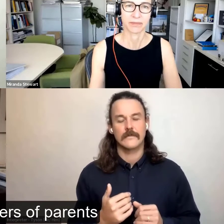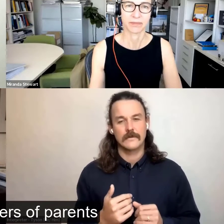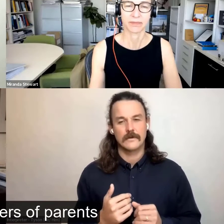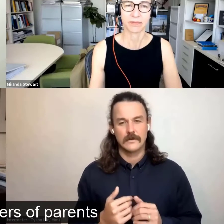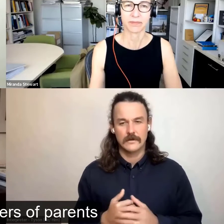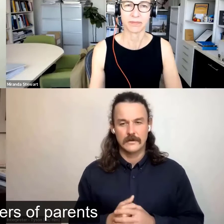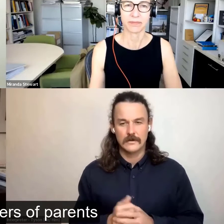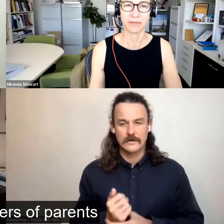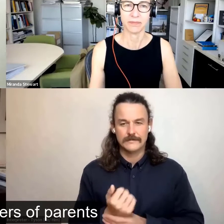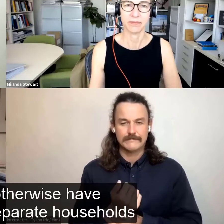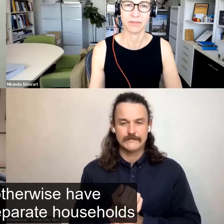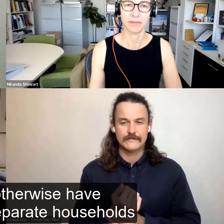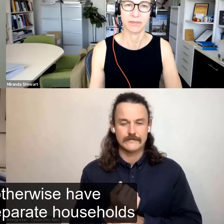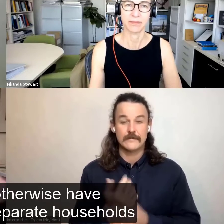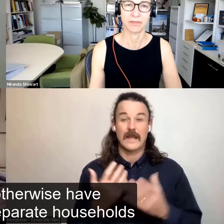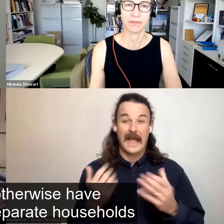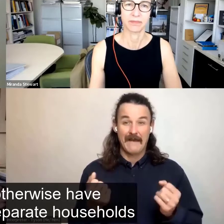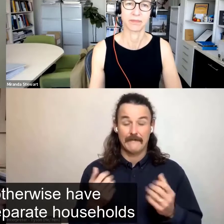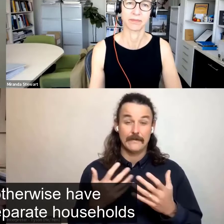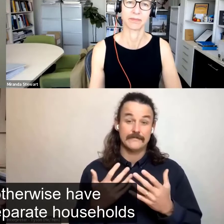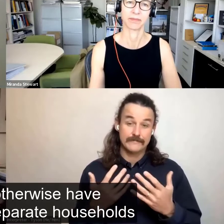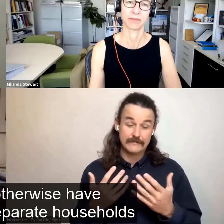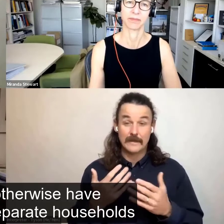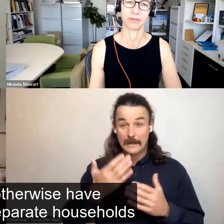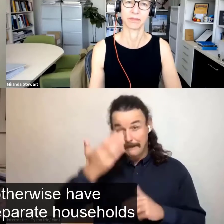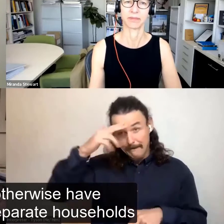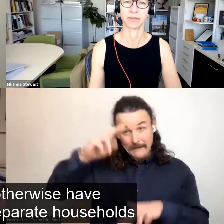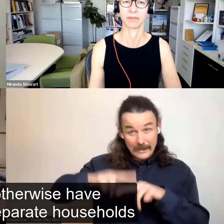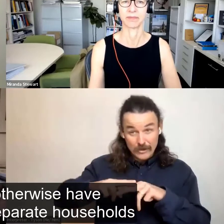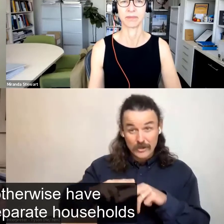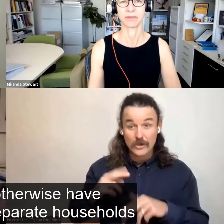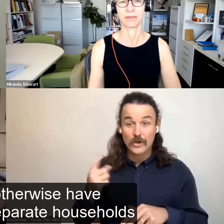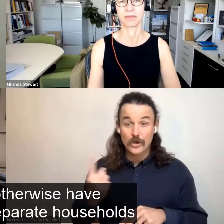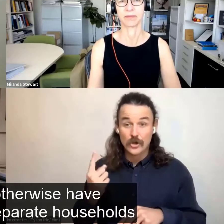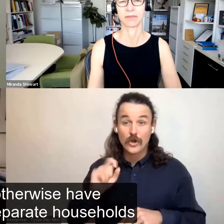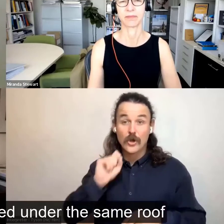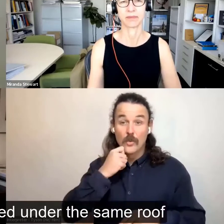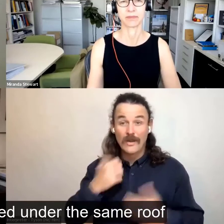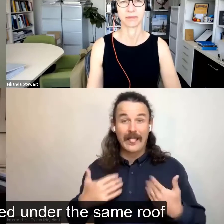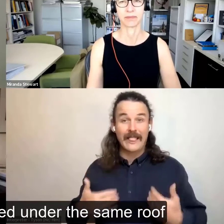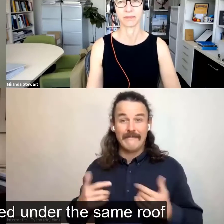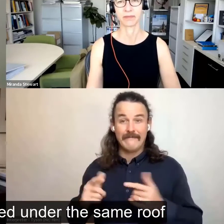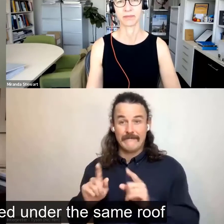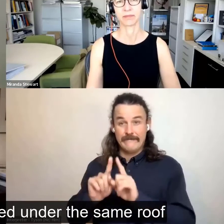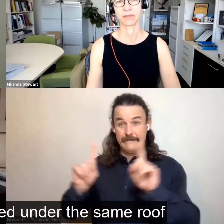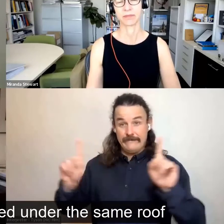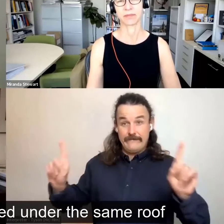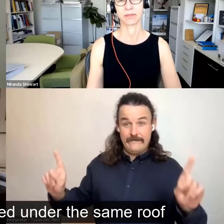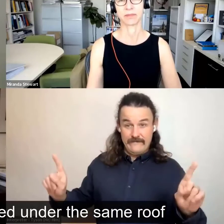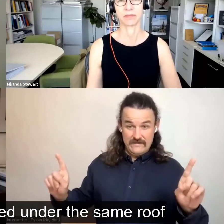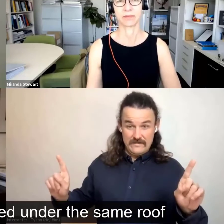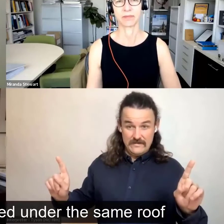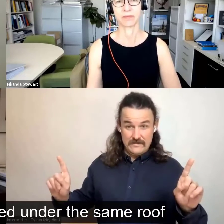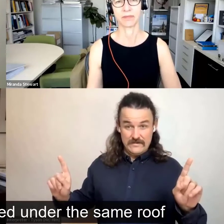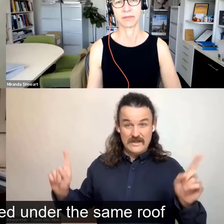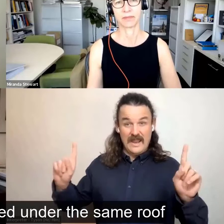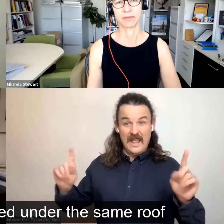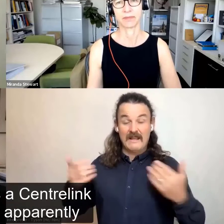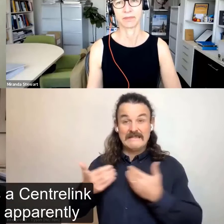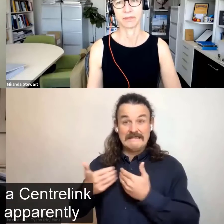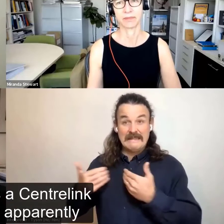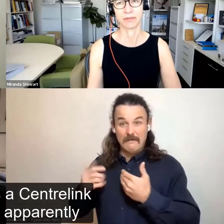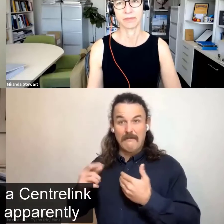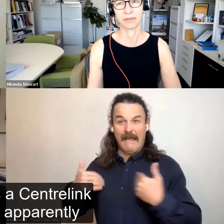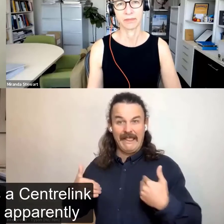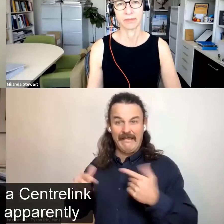of parents who would otherwise have separated into separate households who are now separated under the same roof.